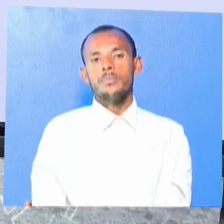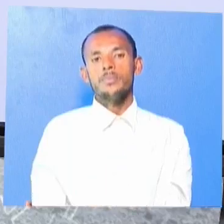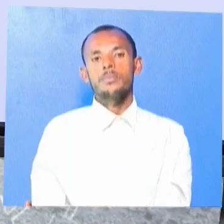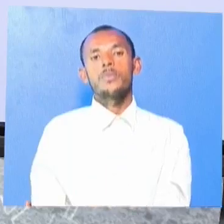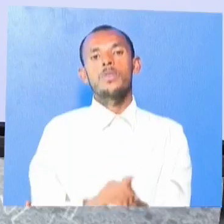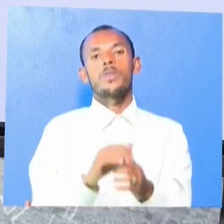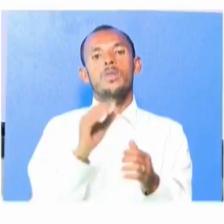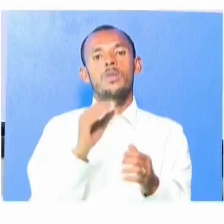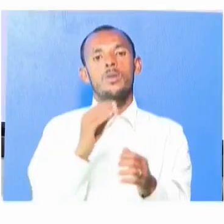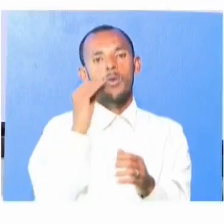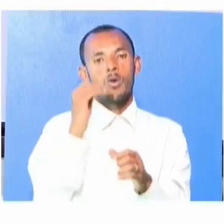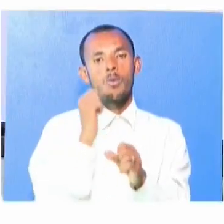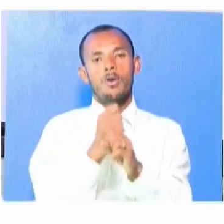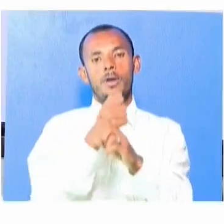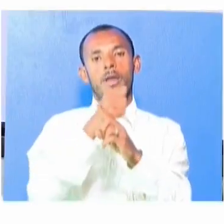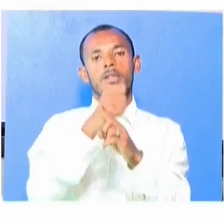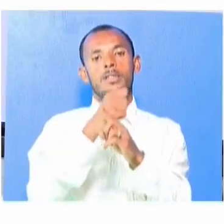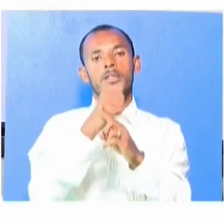Exercise.